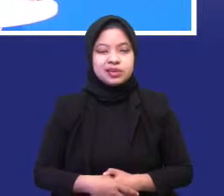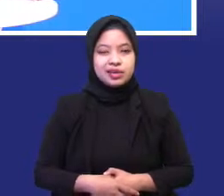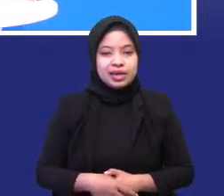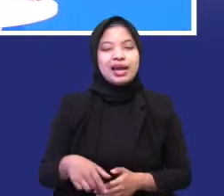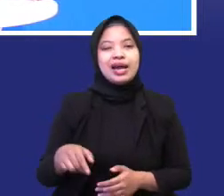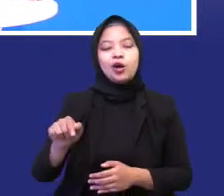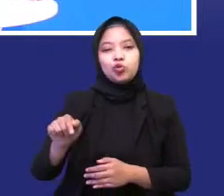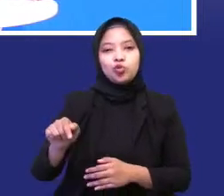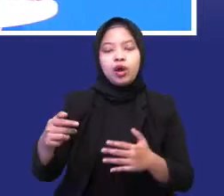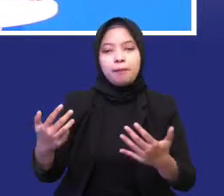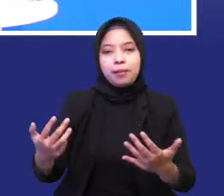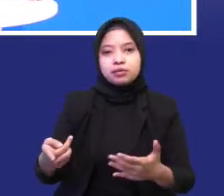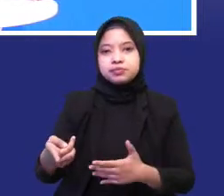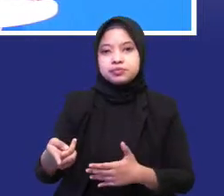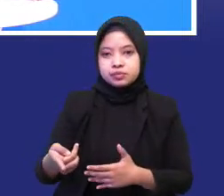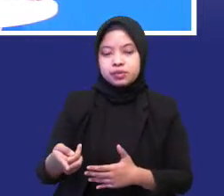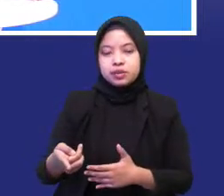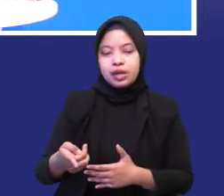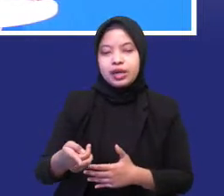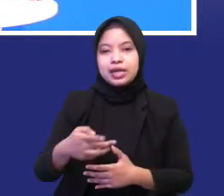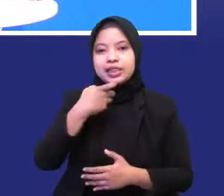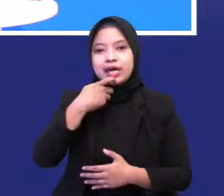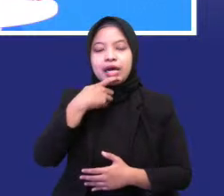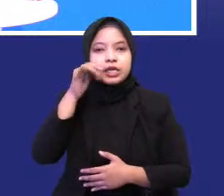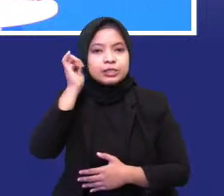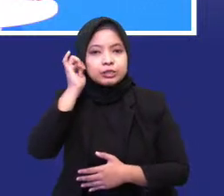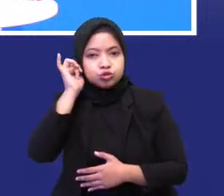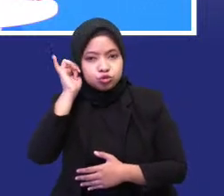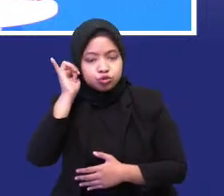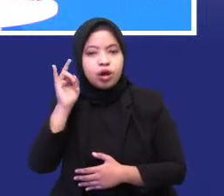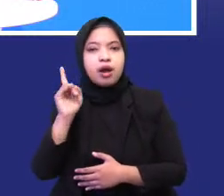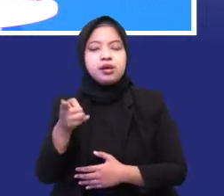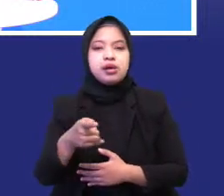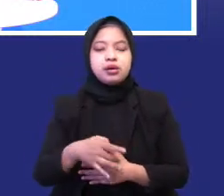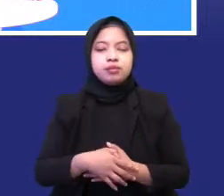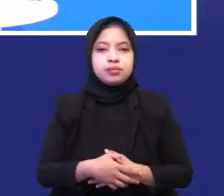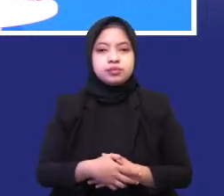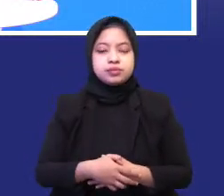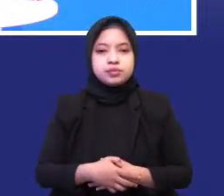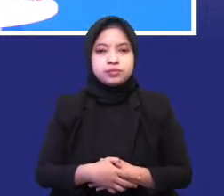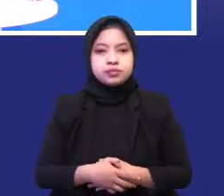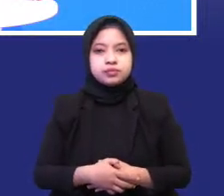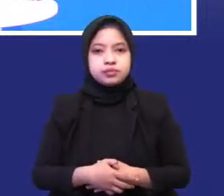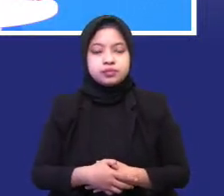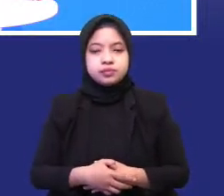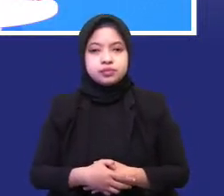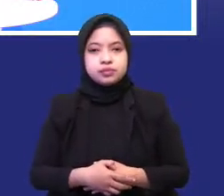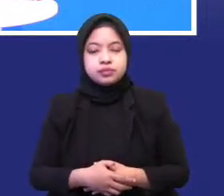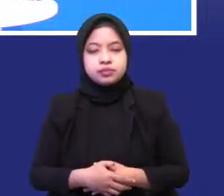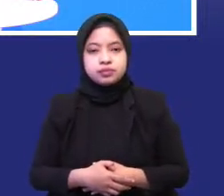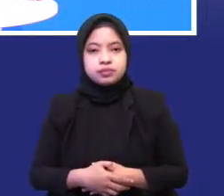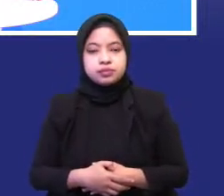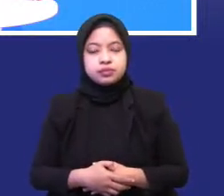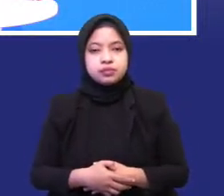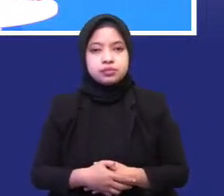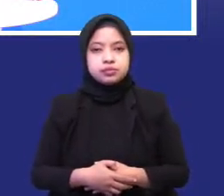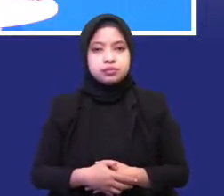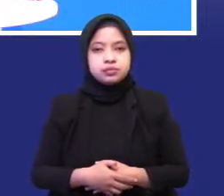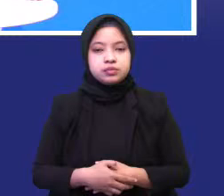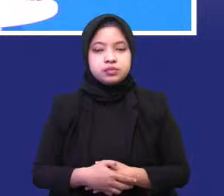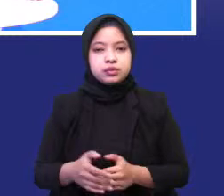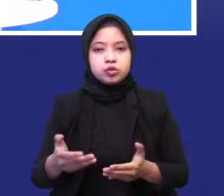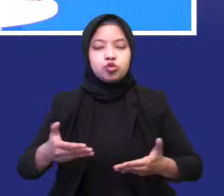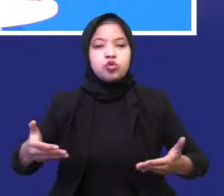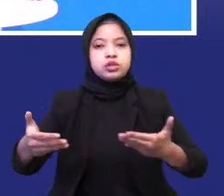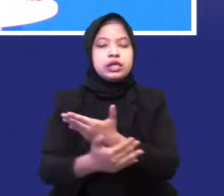visiting visas for issues other than G20? This is what is the consideration